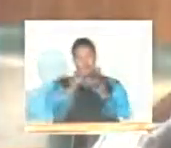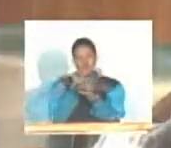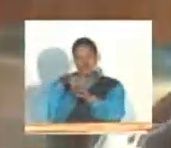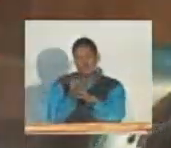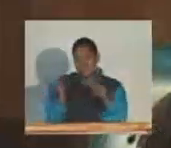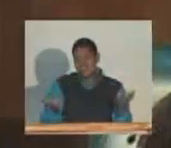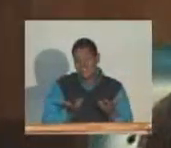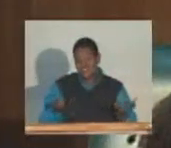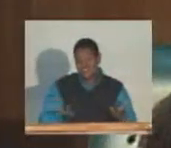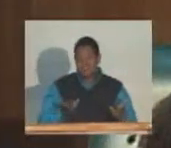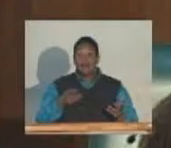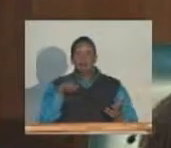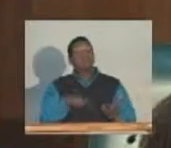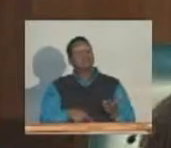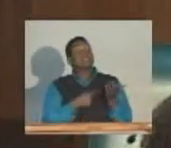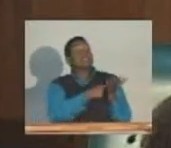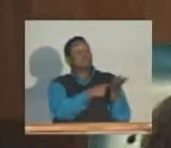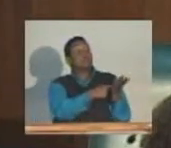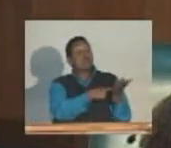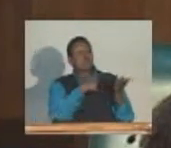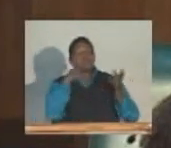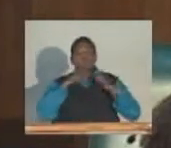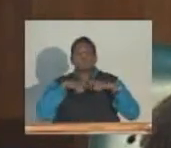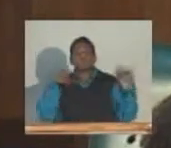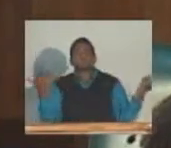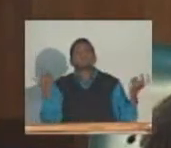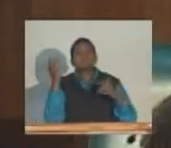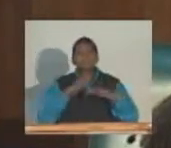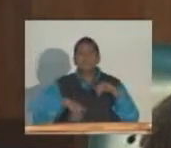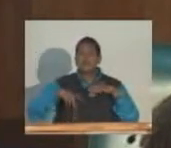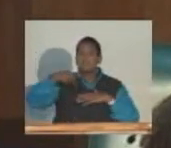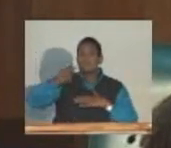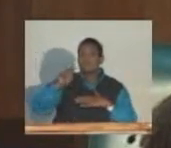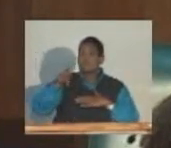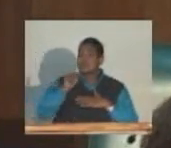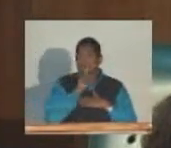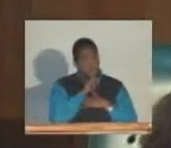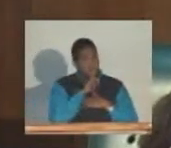This debate is bigger than the PNP.